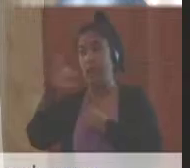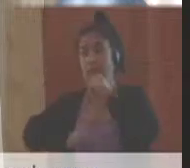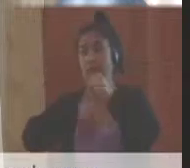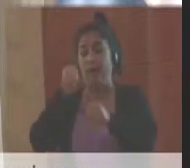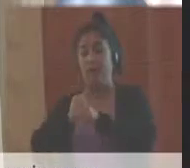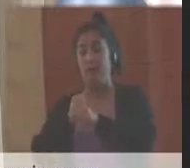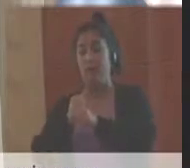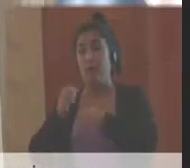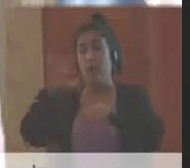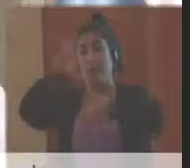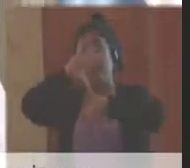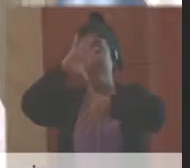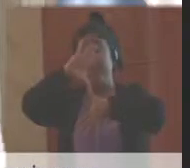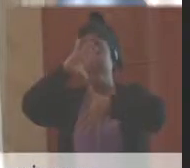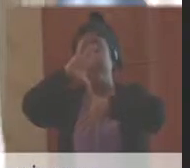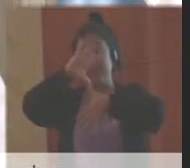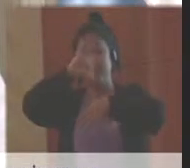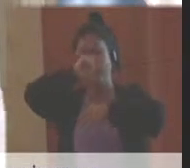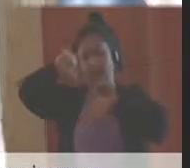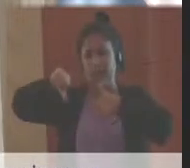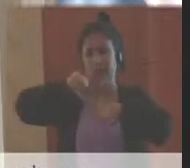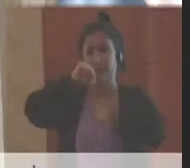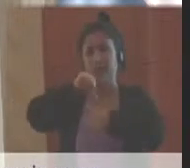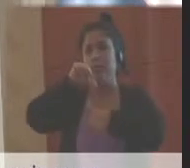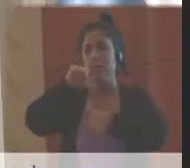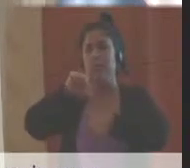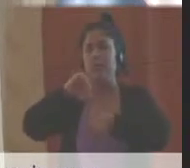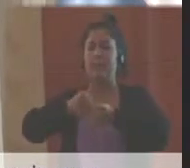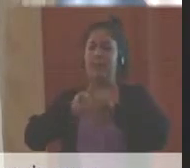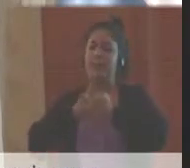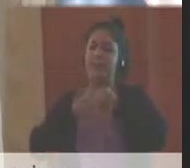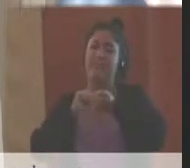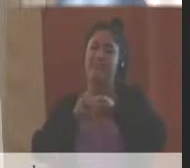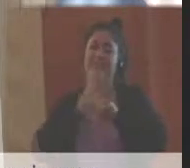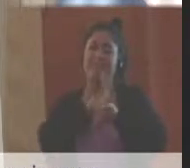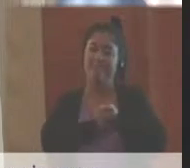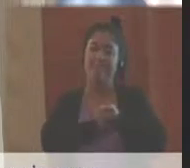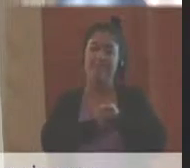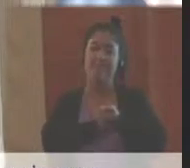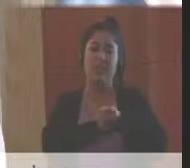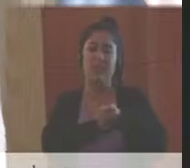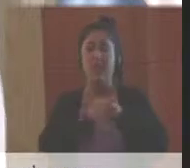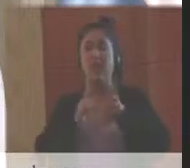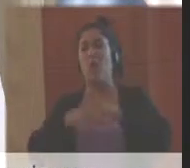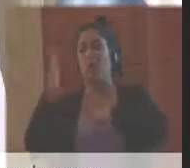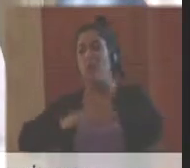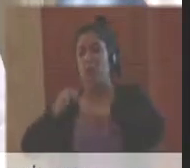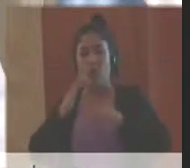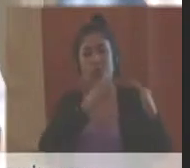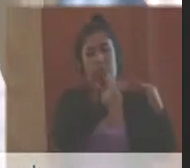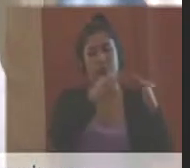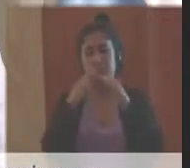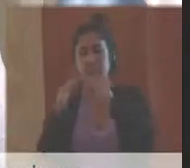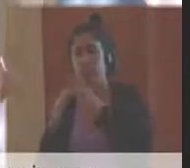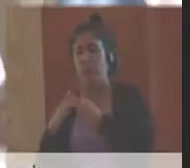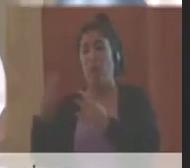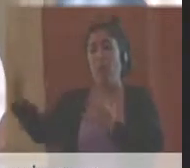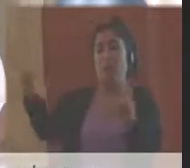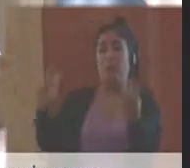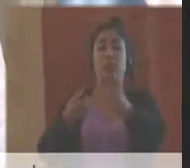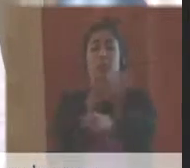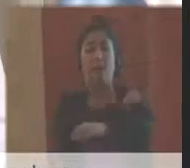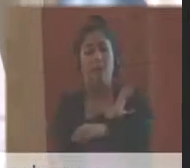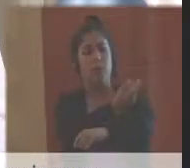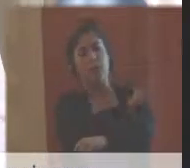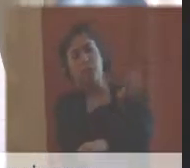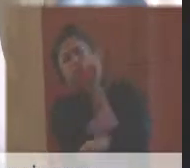In Latin America and the Caribbean have suffered an urbanization and the sprawl, which